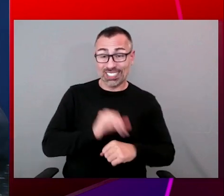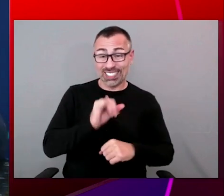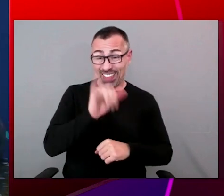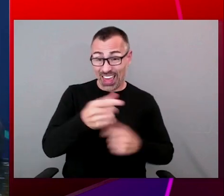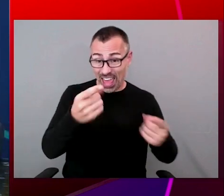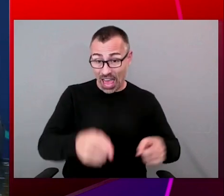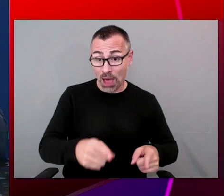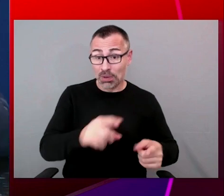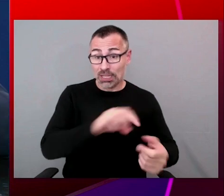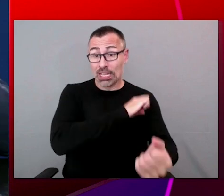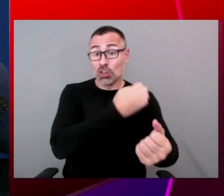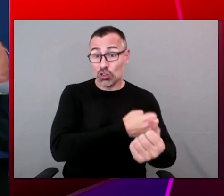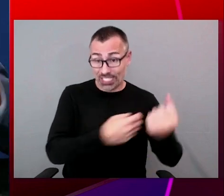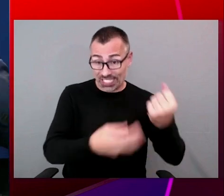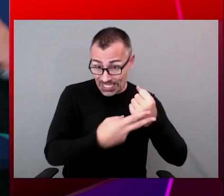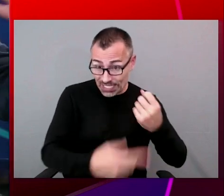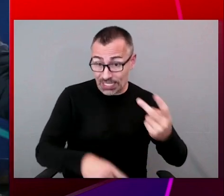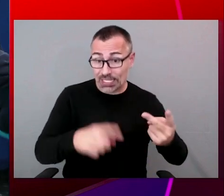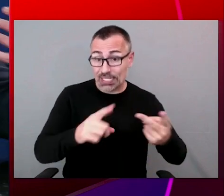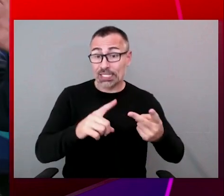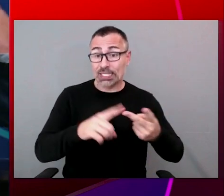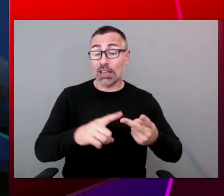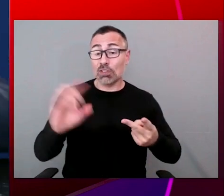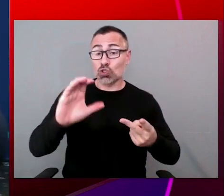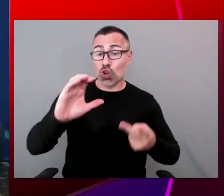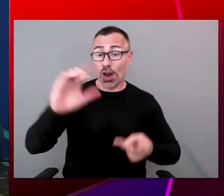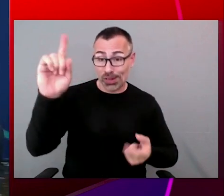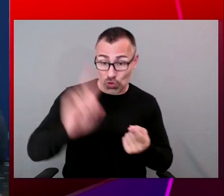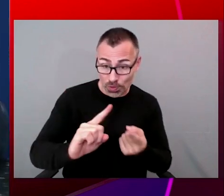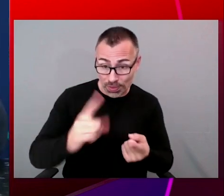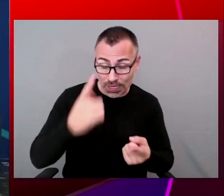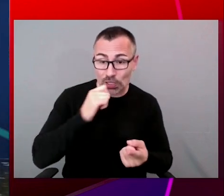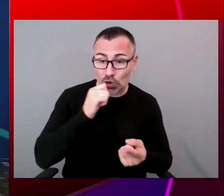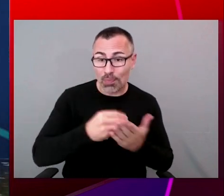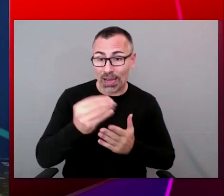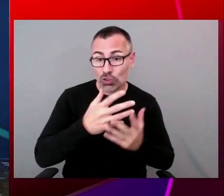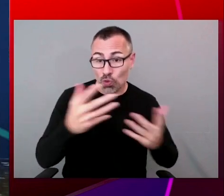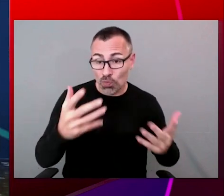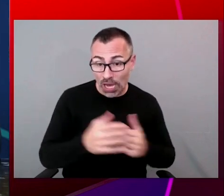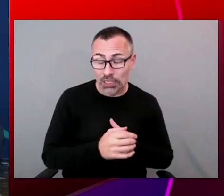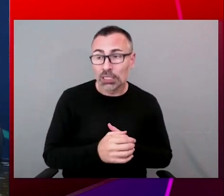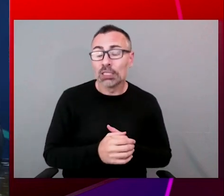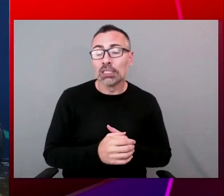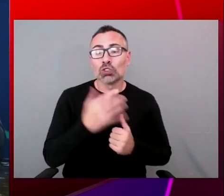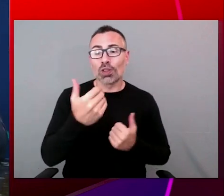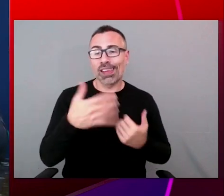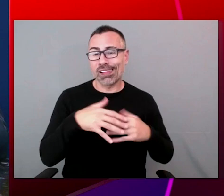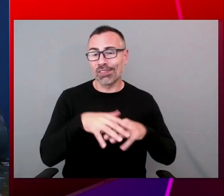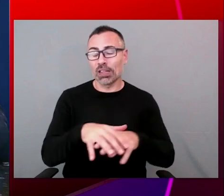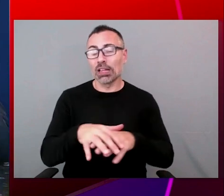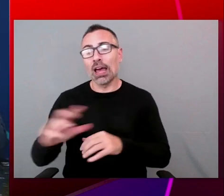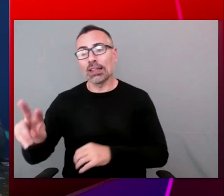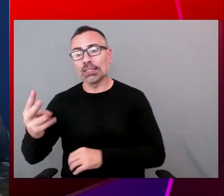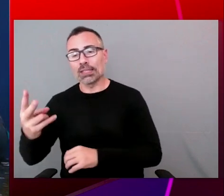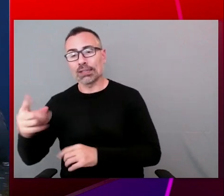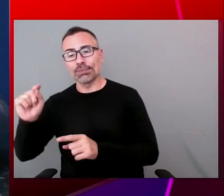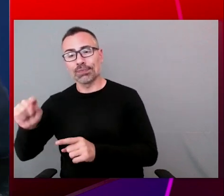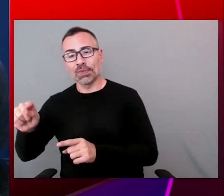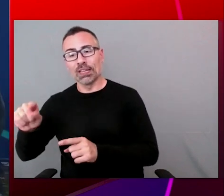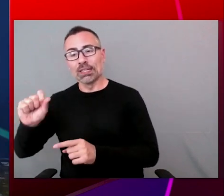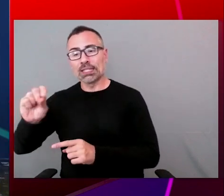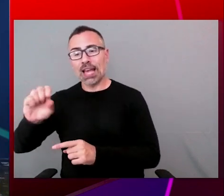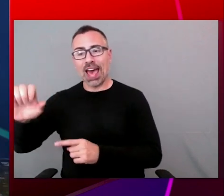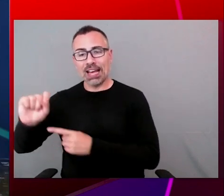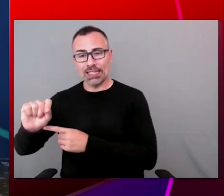savings, decarbonization, because they don't have to buy as much in the supply chain. All of that starts to kind of dovetail into that. And the second is asset performance. So on